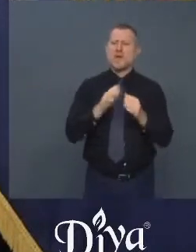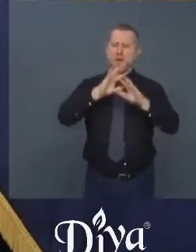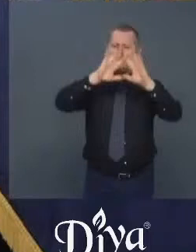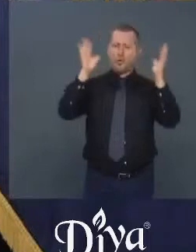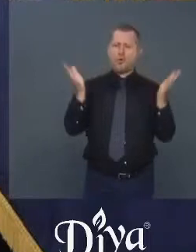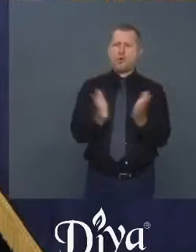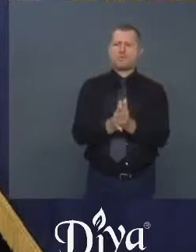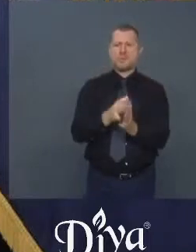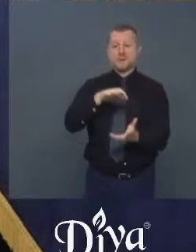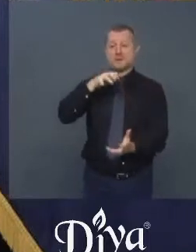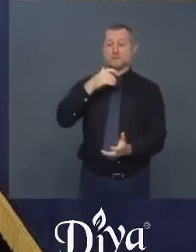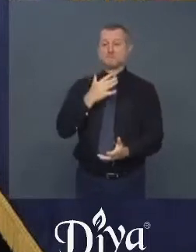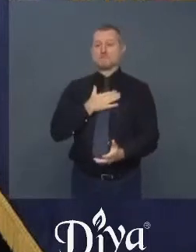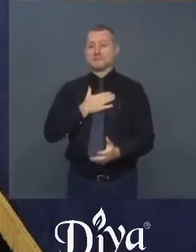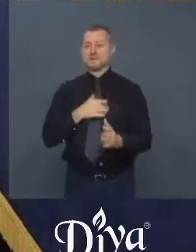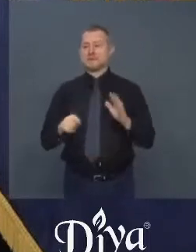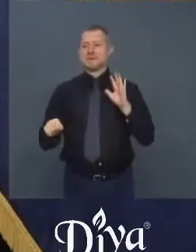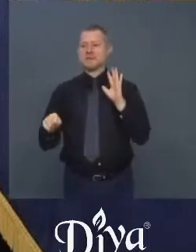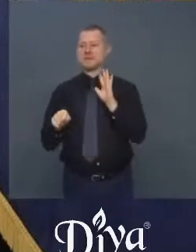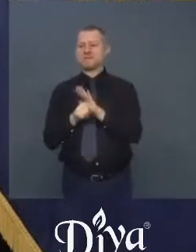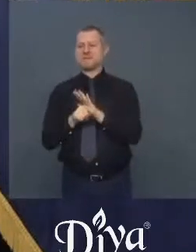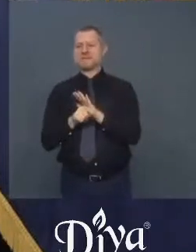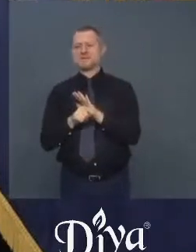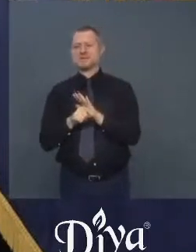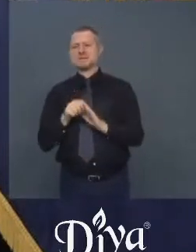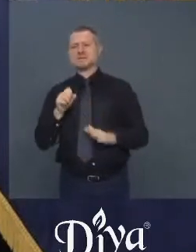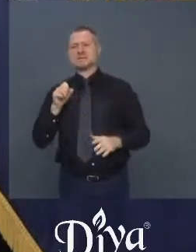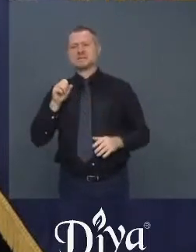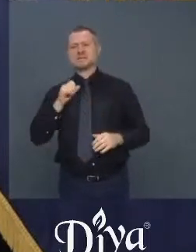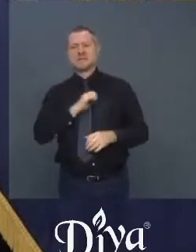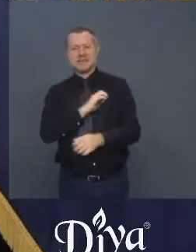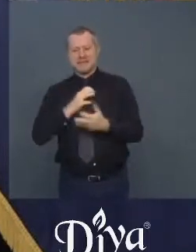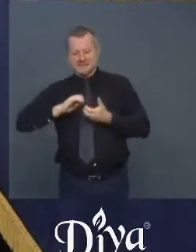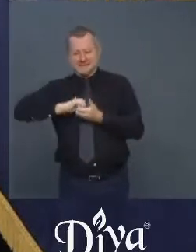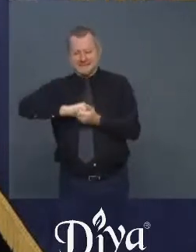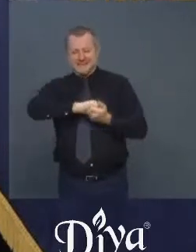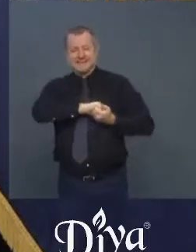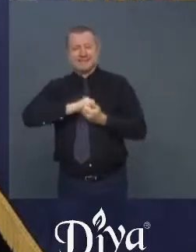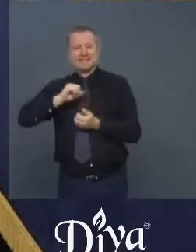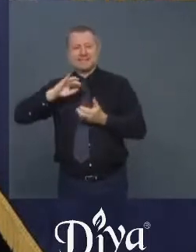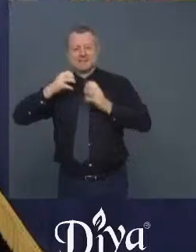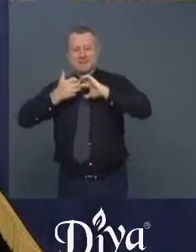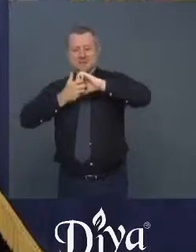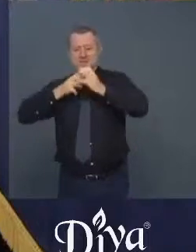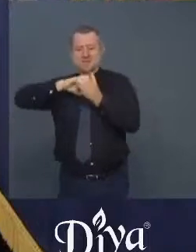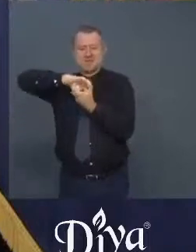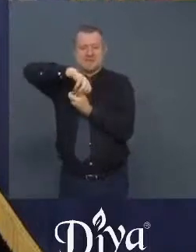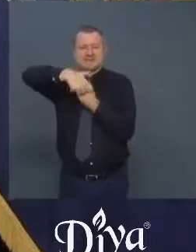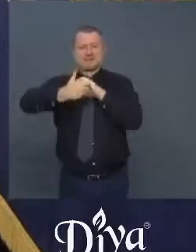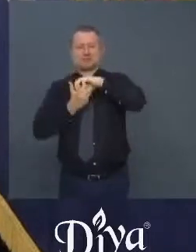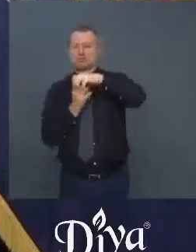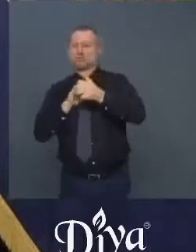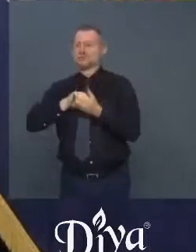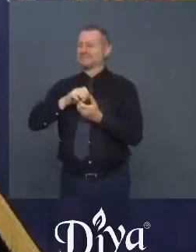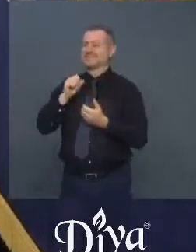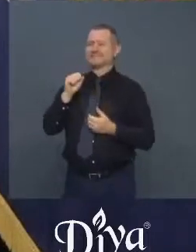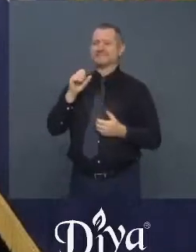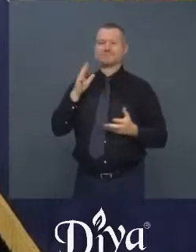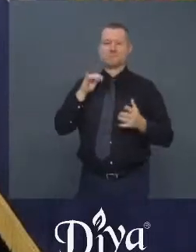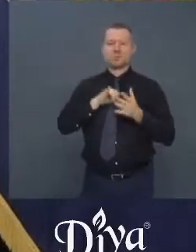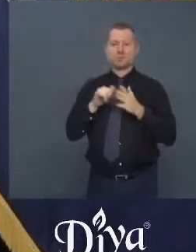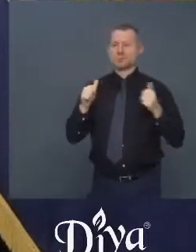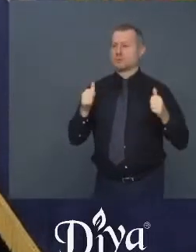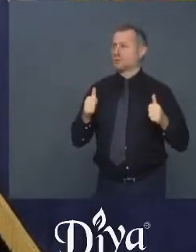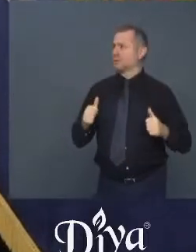negative synergy that's now going on. It's this feeling of the city being degraded. As I said,